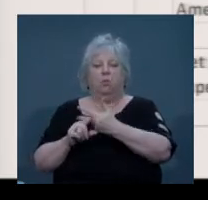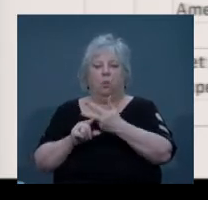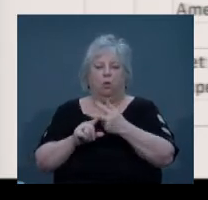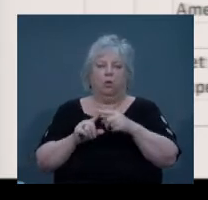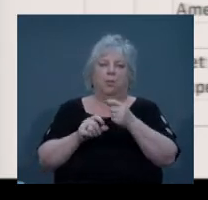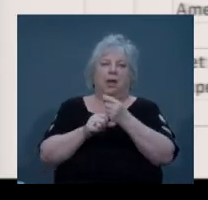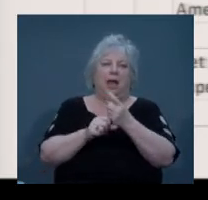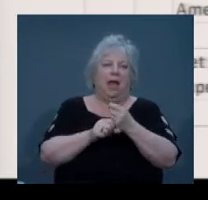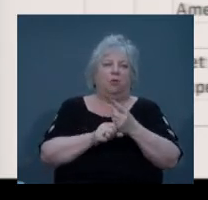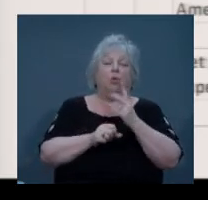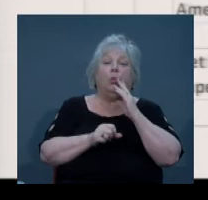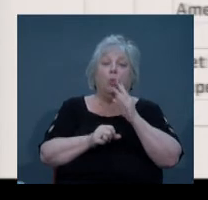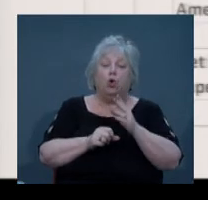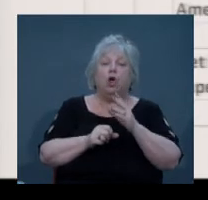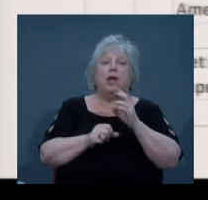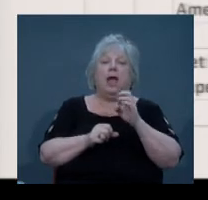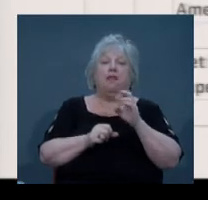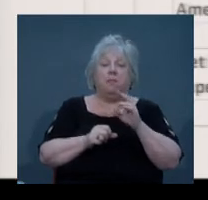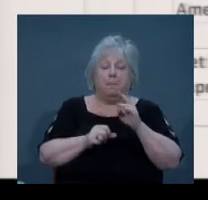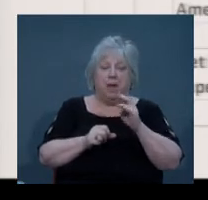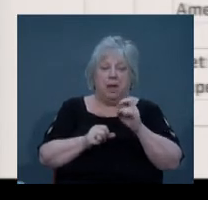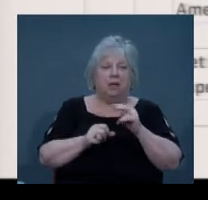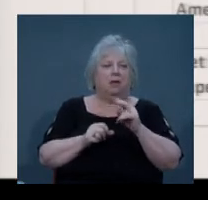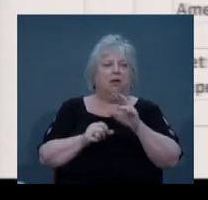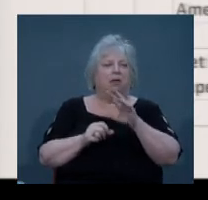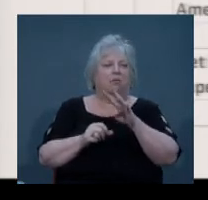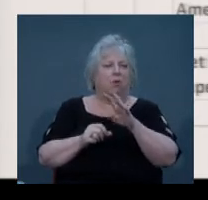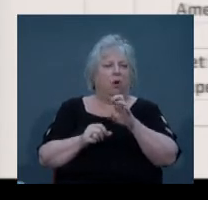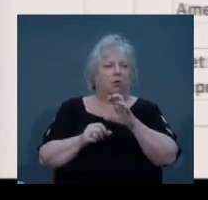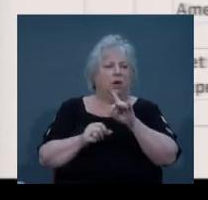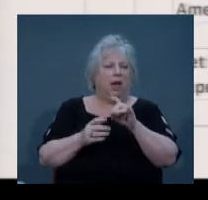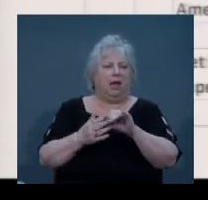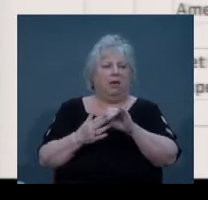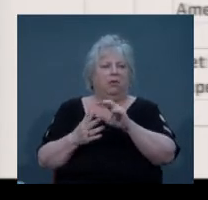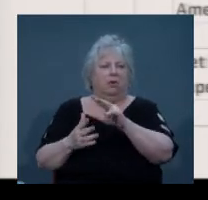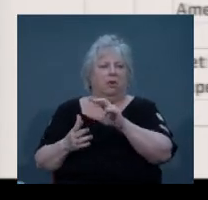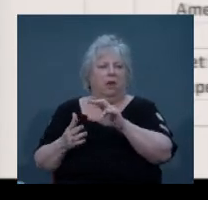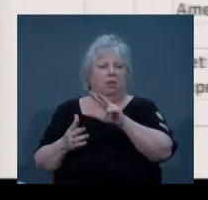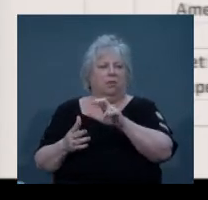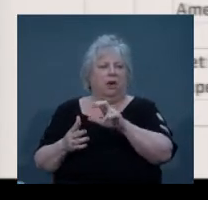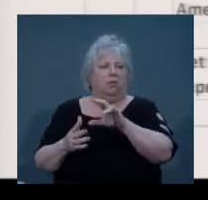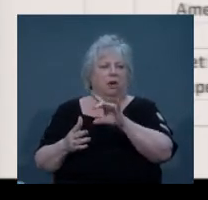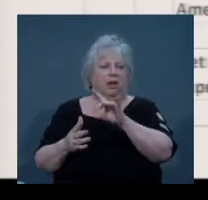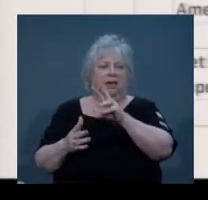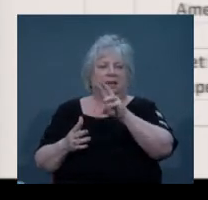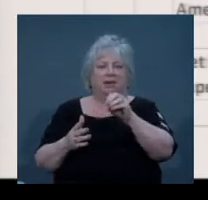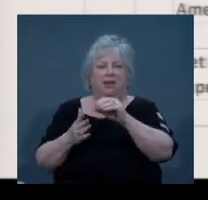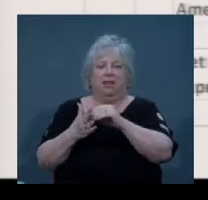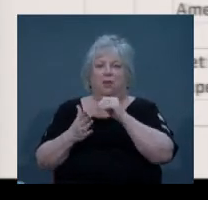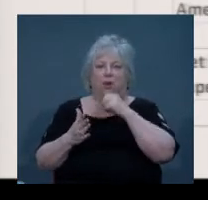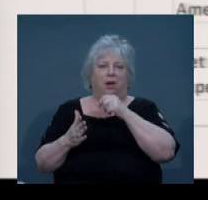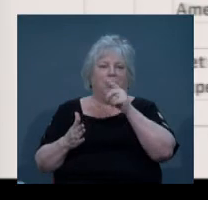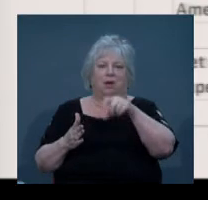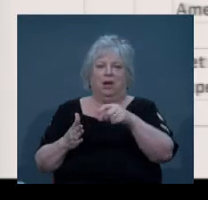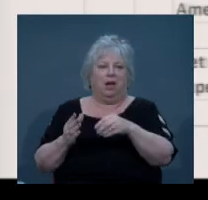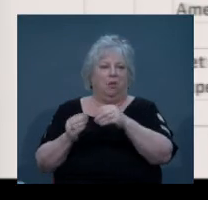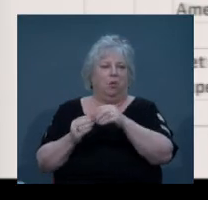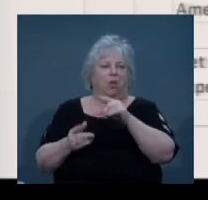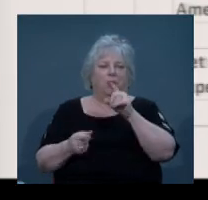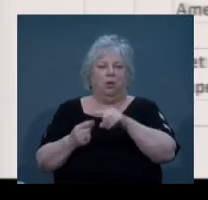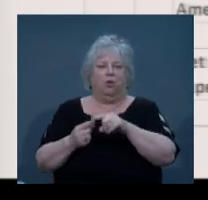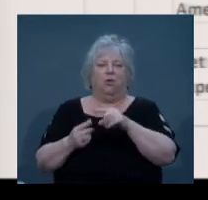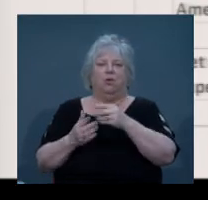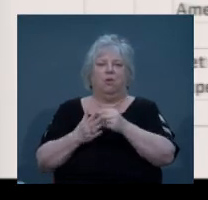been $480,000. So that additional $360,000 is no longer required. That reduced our budget